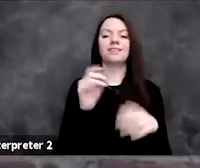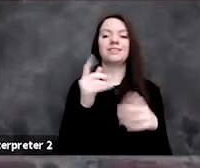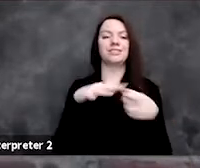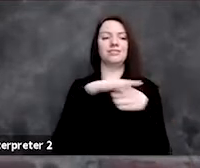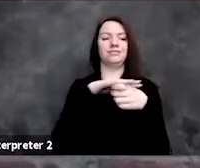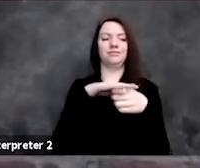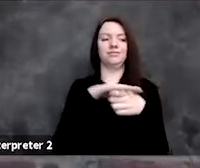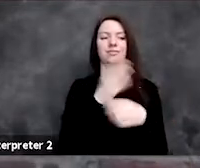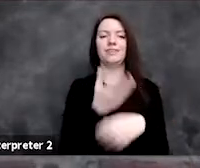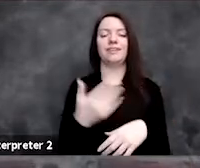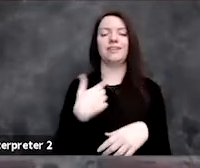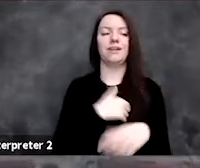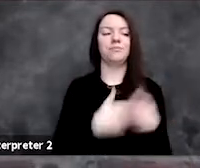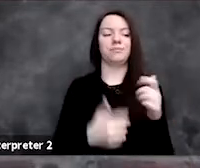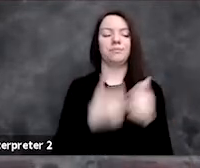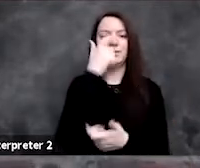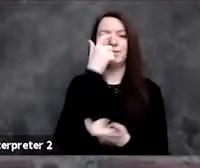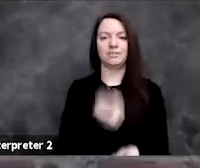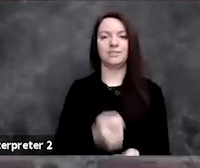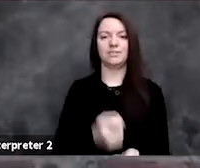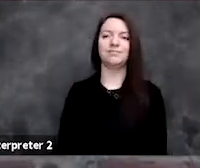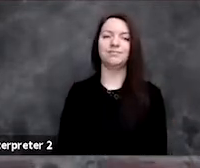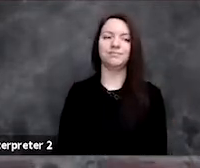uh that i'm interested in